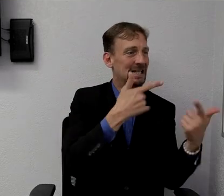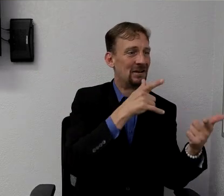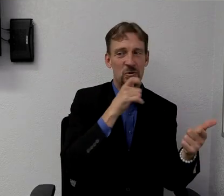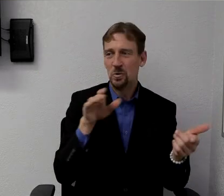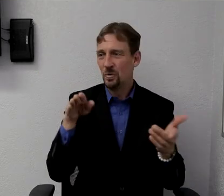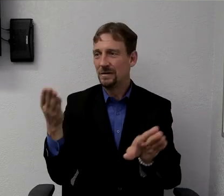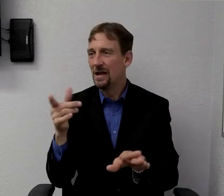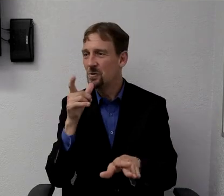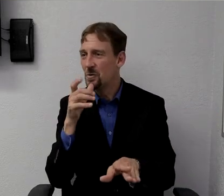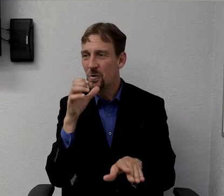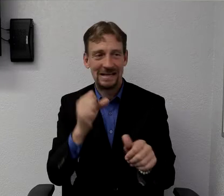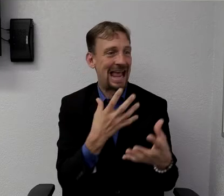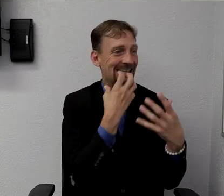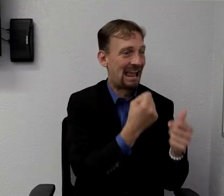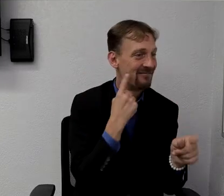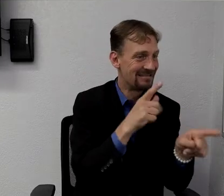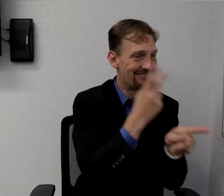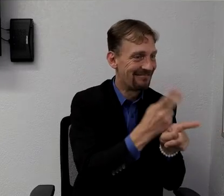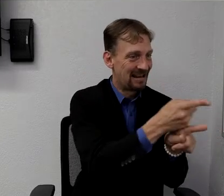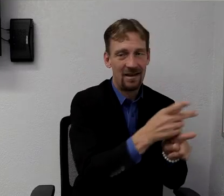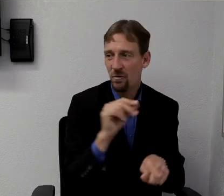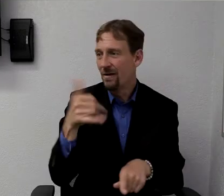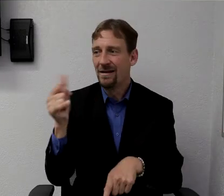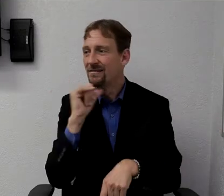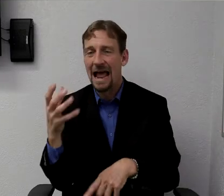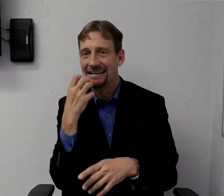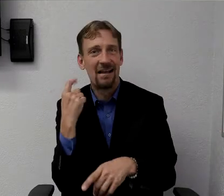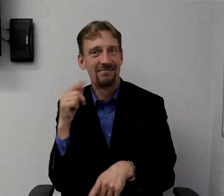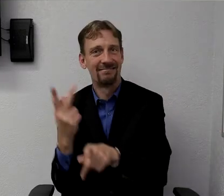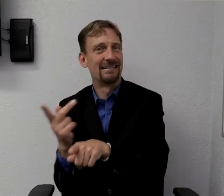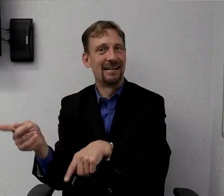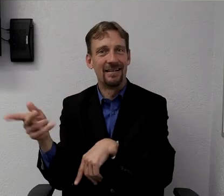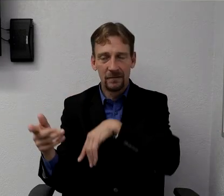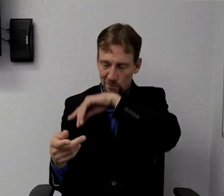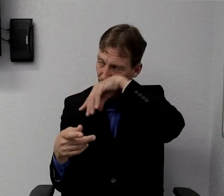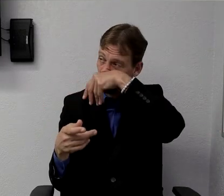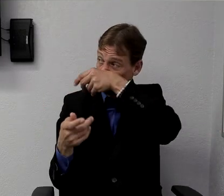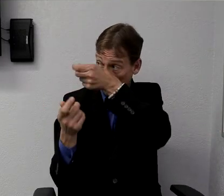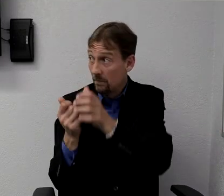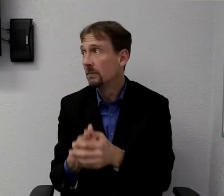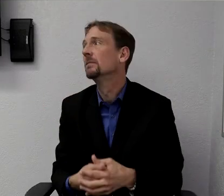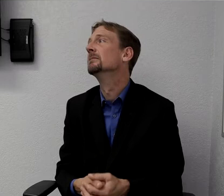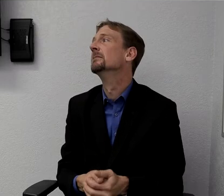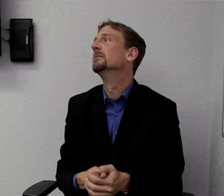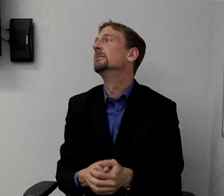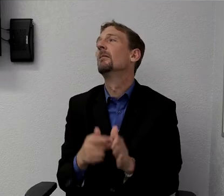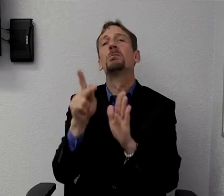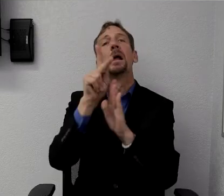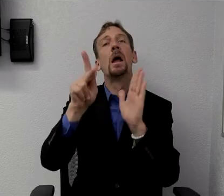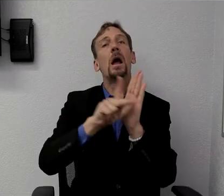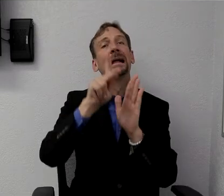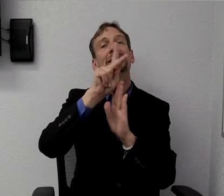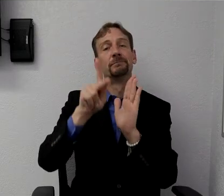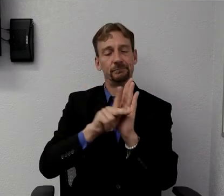care. And so these policies are generally critical care and